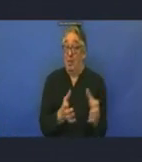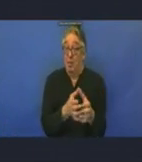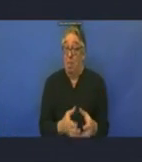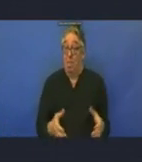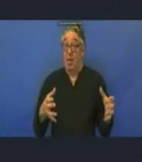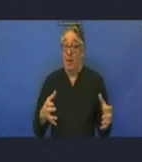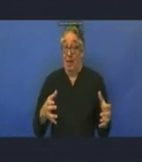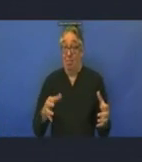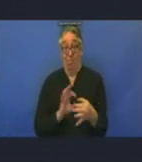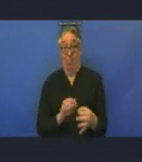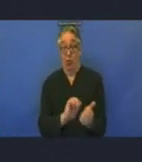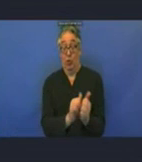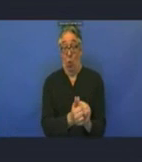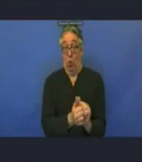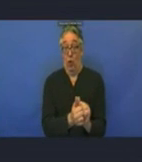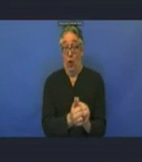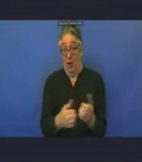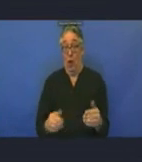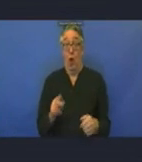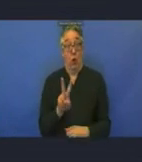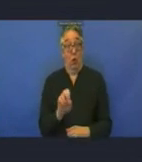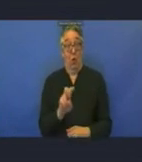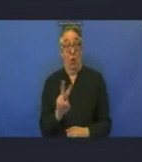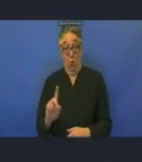2022. It aims to support